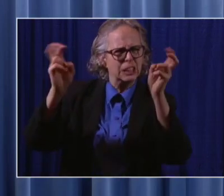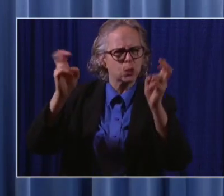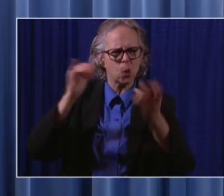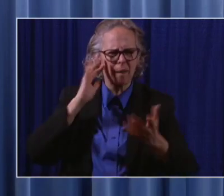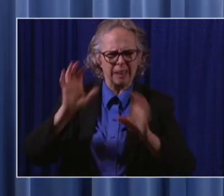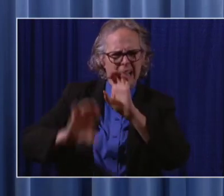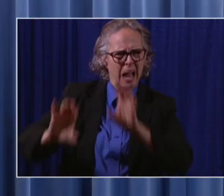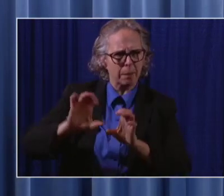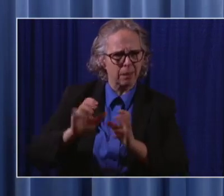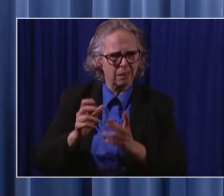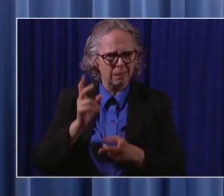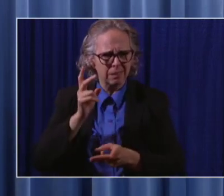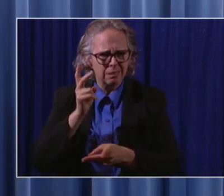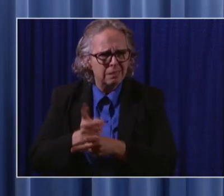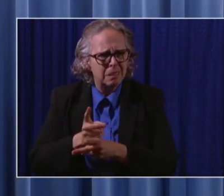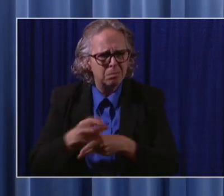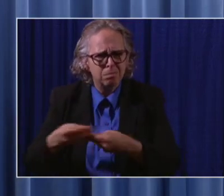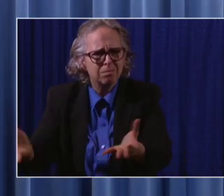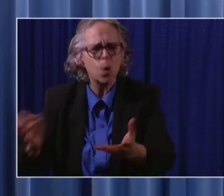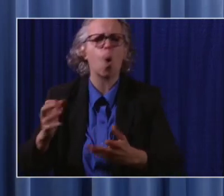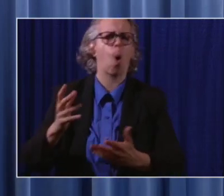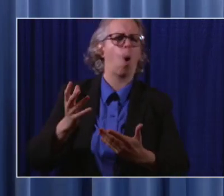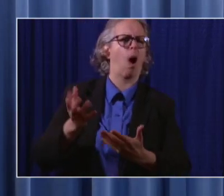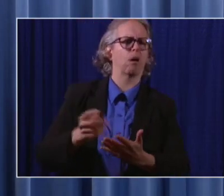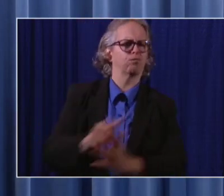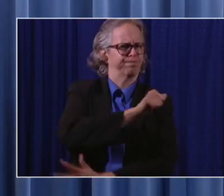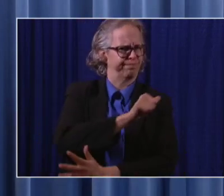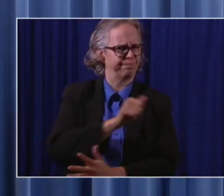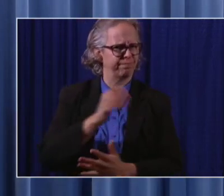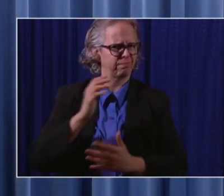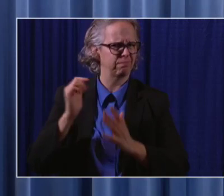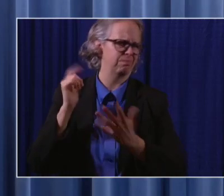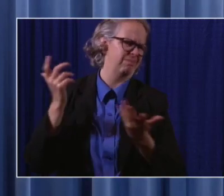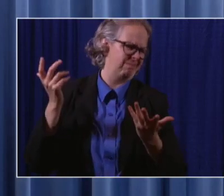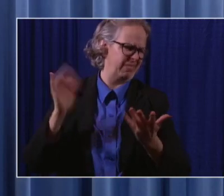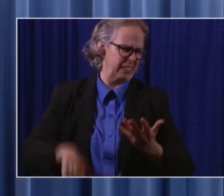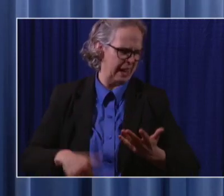We have seen throughout this pandemic that